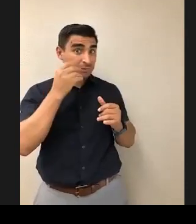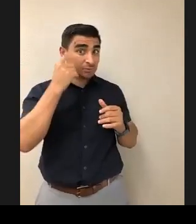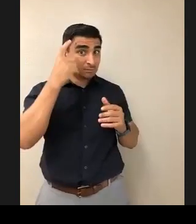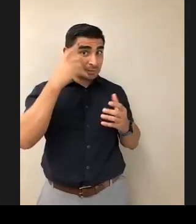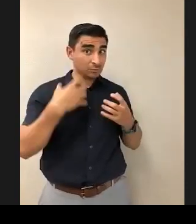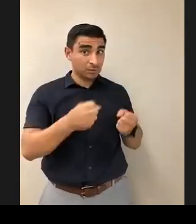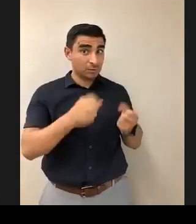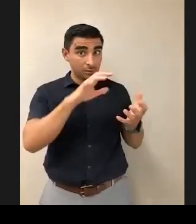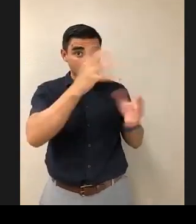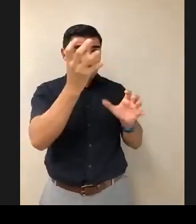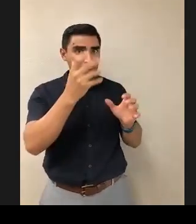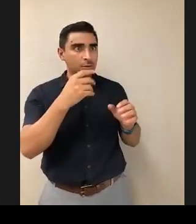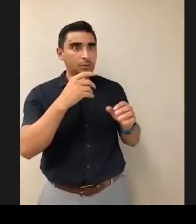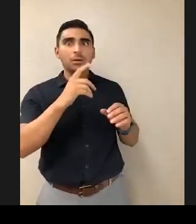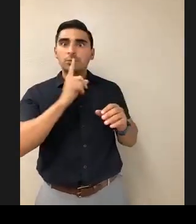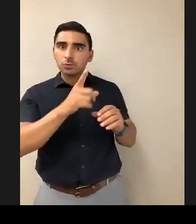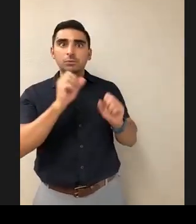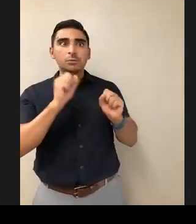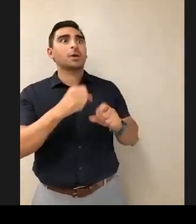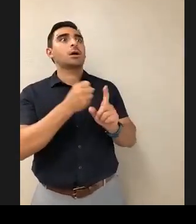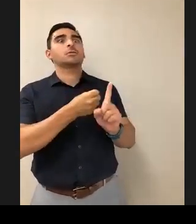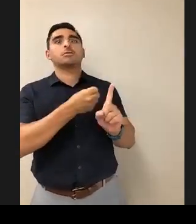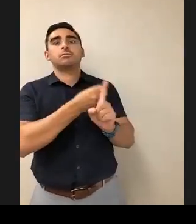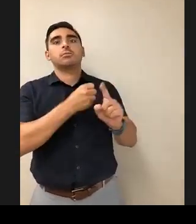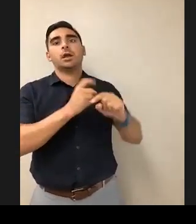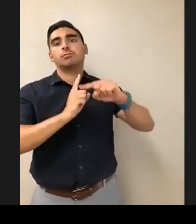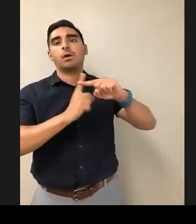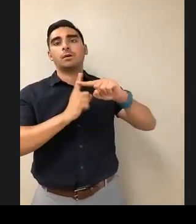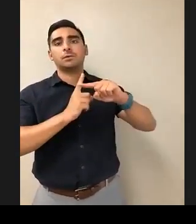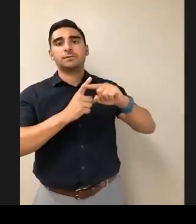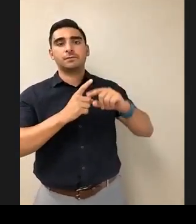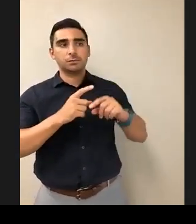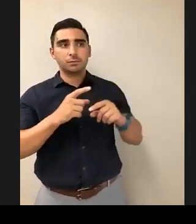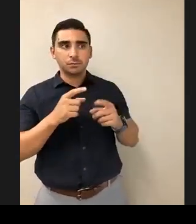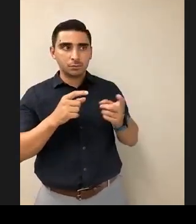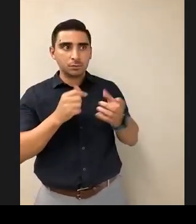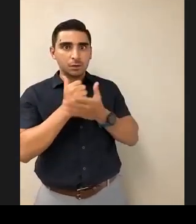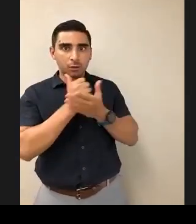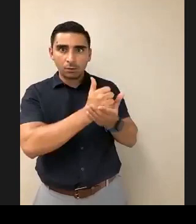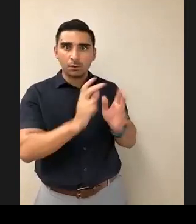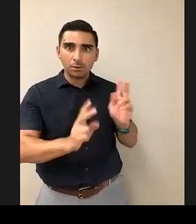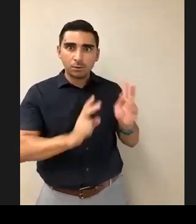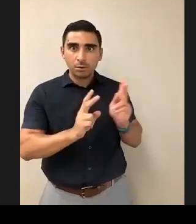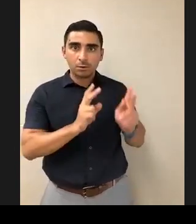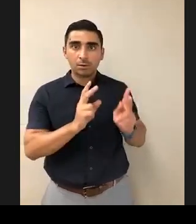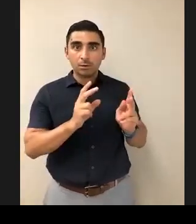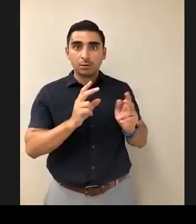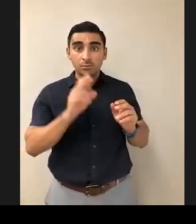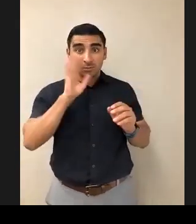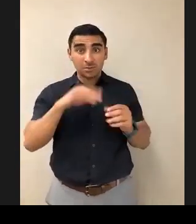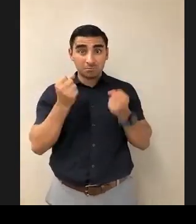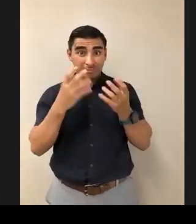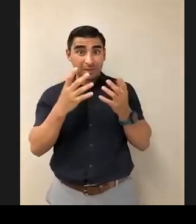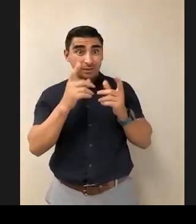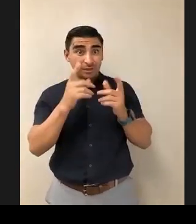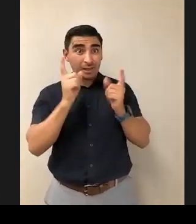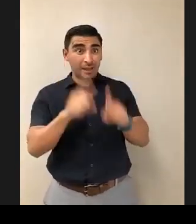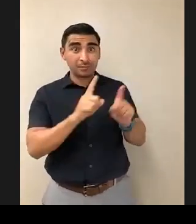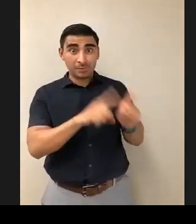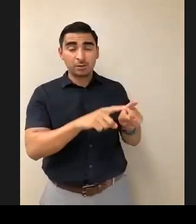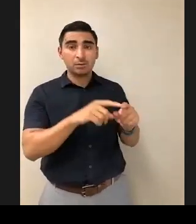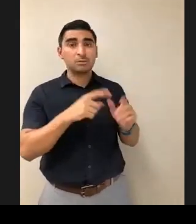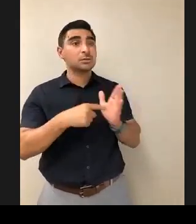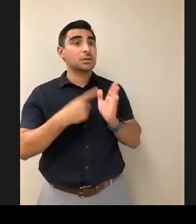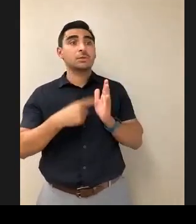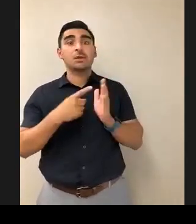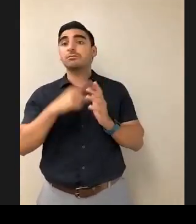difference you can make versus, sort of the way that a lot of these incidents are dealt with, where officers will come in and